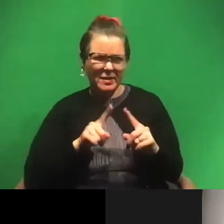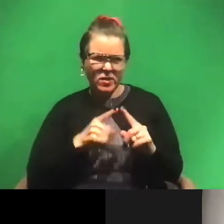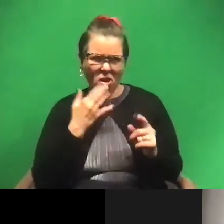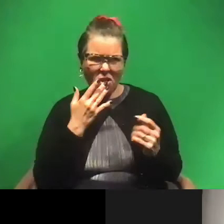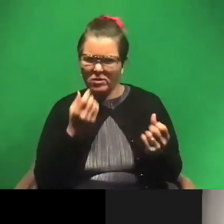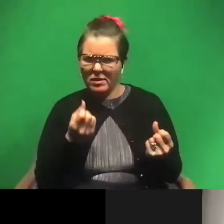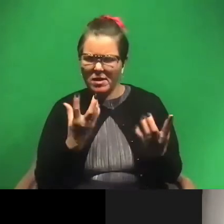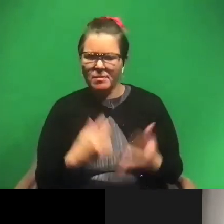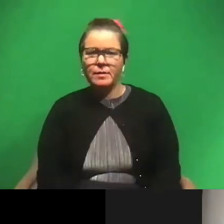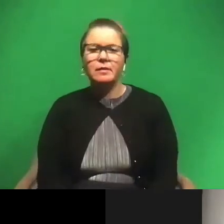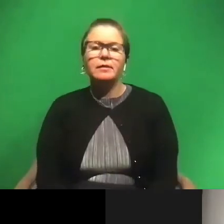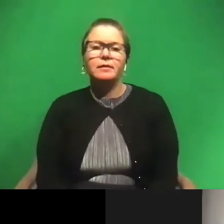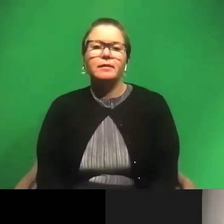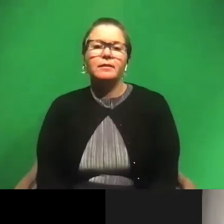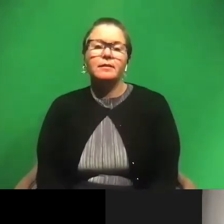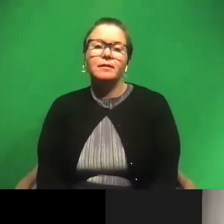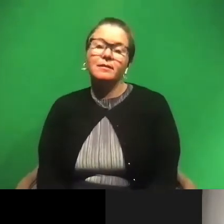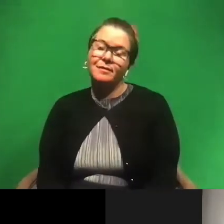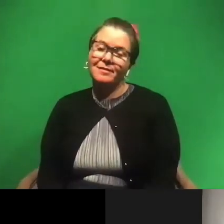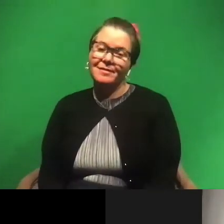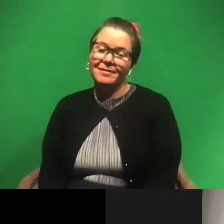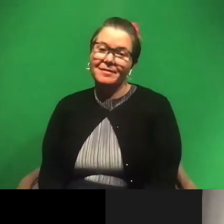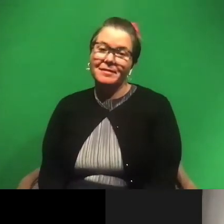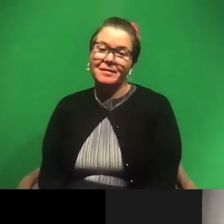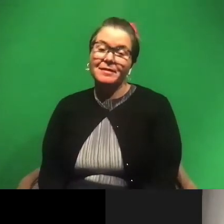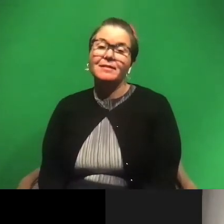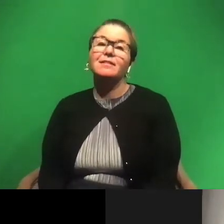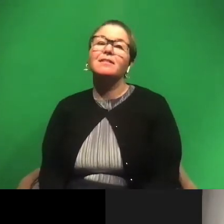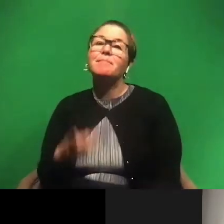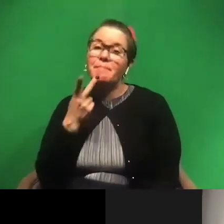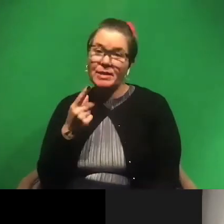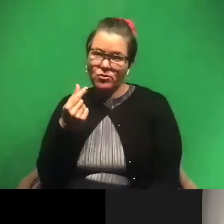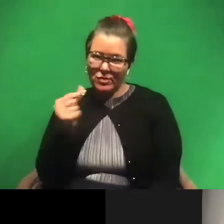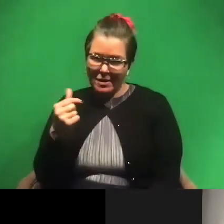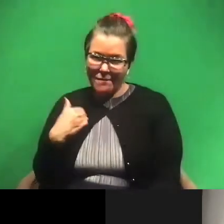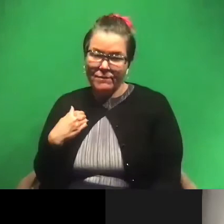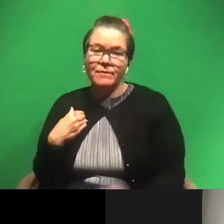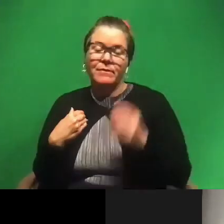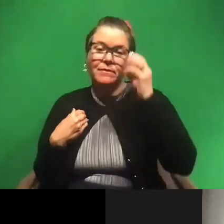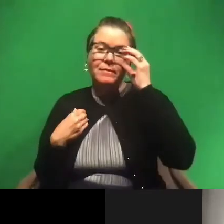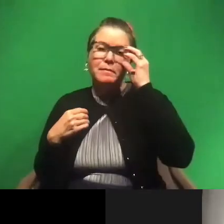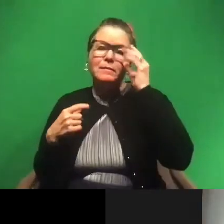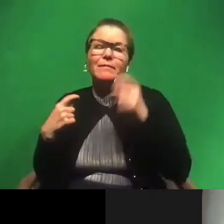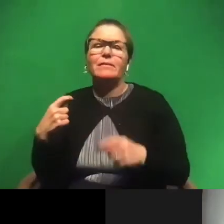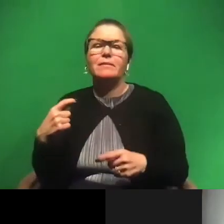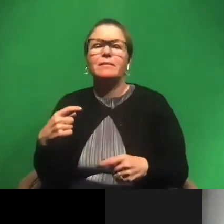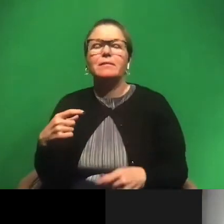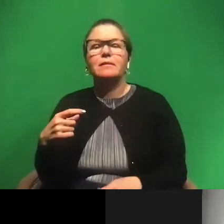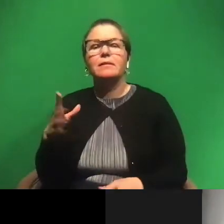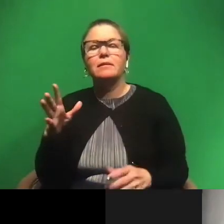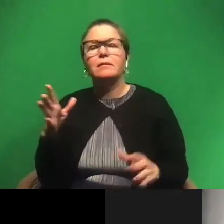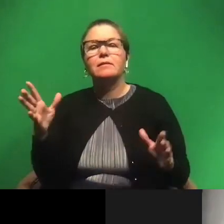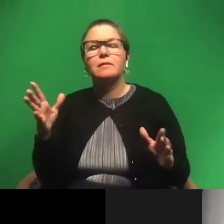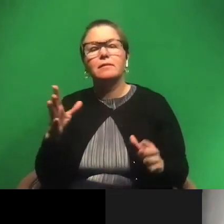of abalone? So there's also pink and green, which in Spanish, so they span the coast